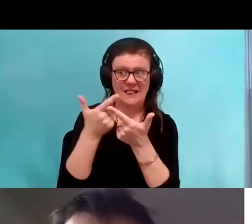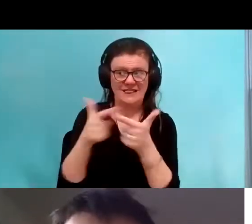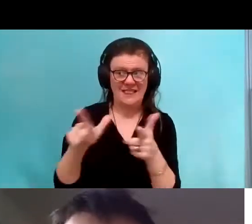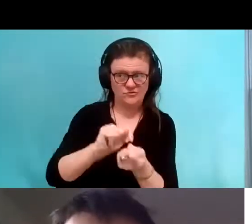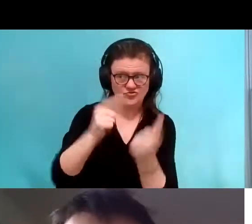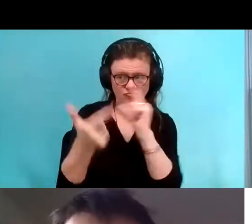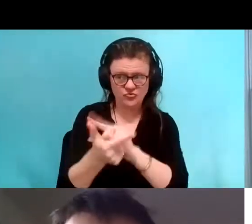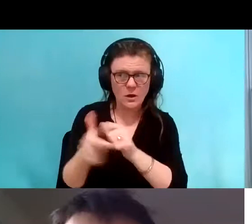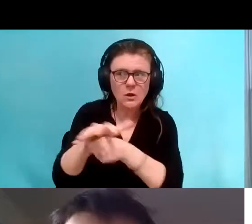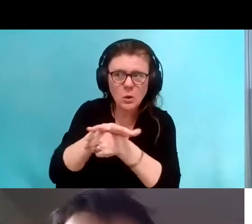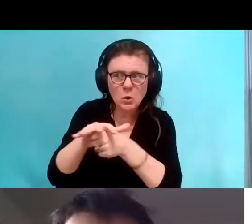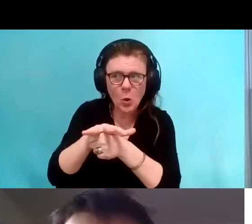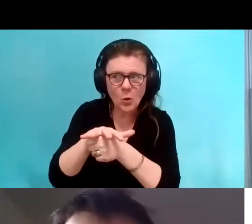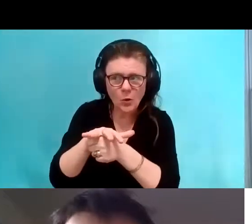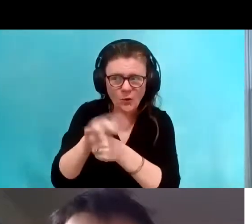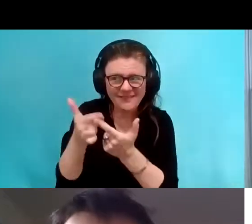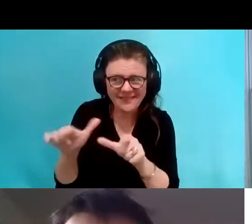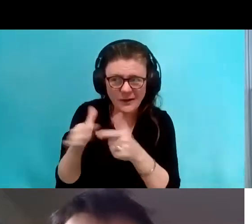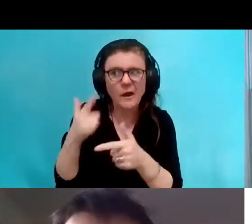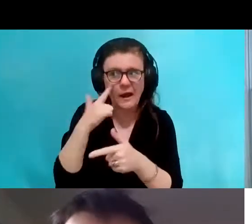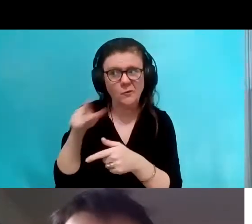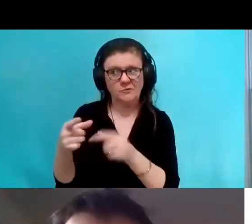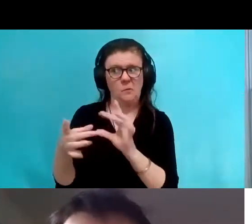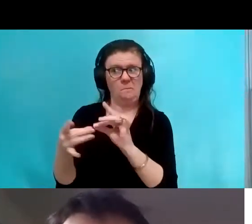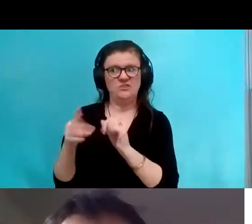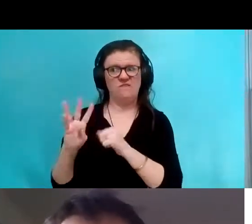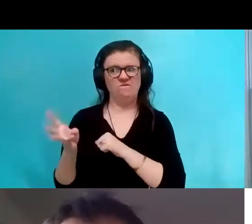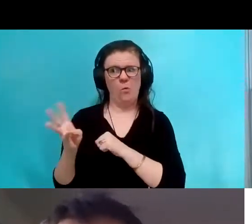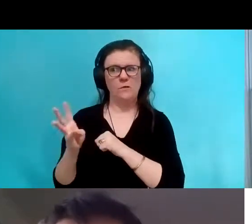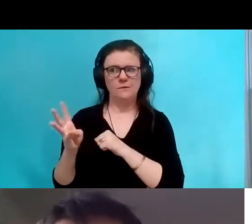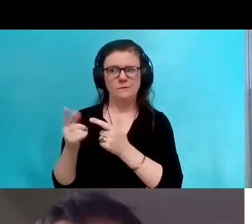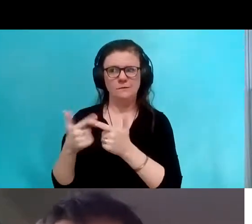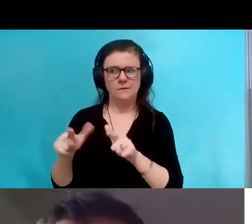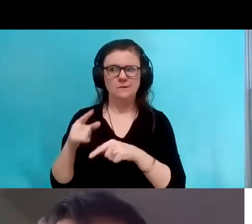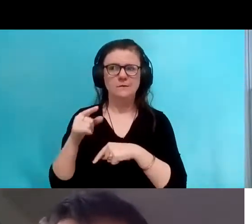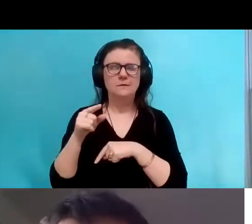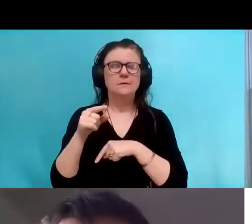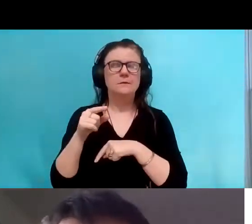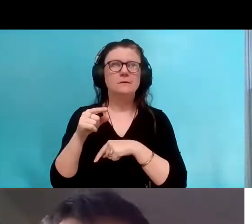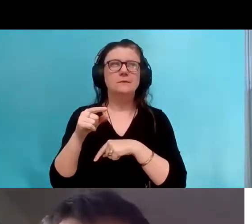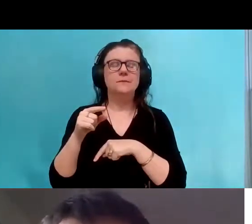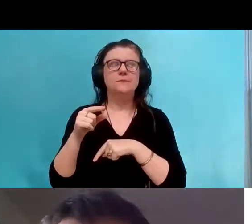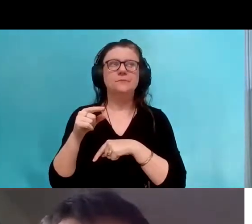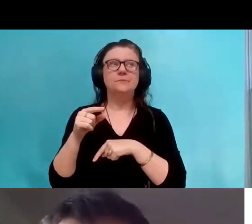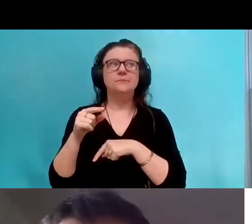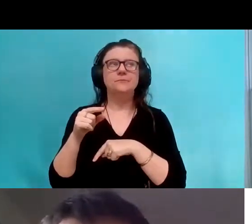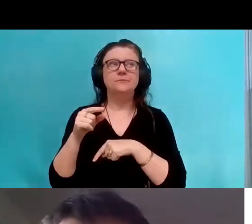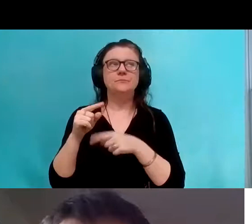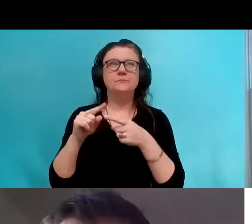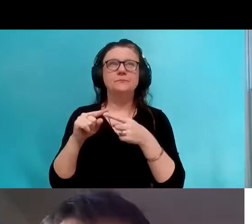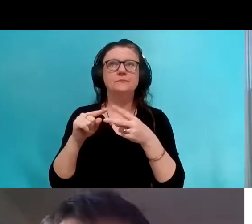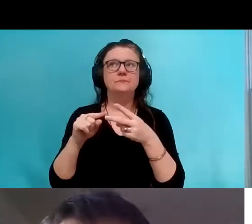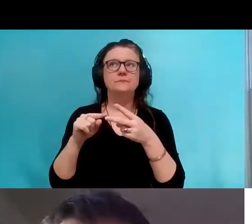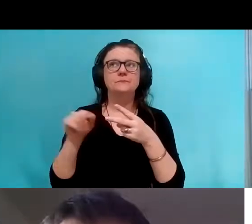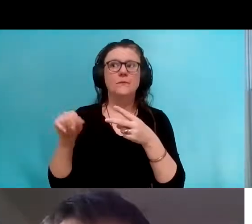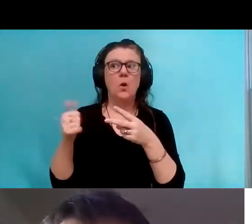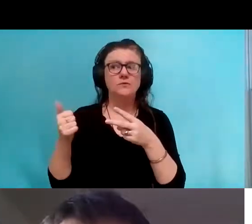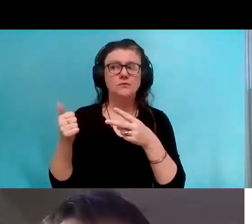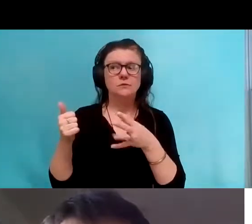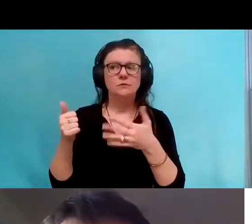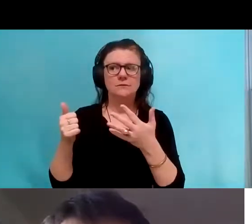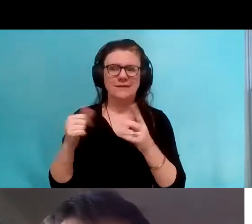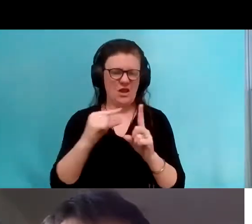local languages? And I guess in particular, drawing from a second question, dealing with